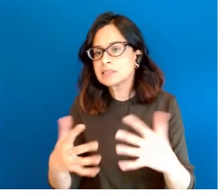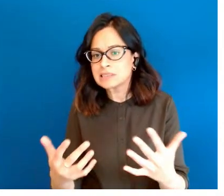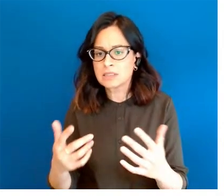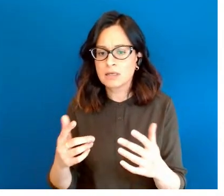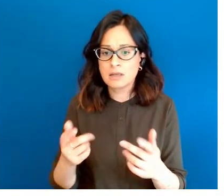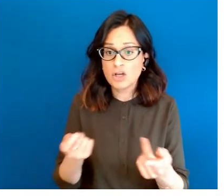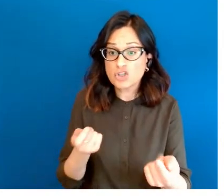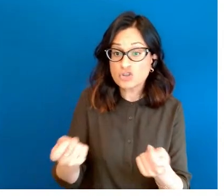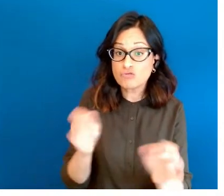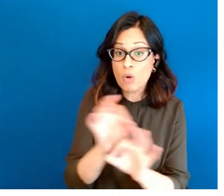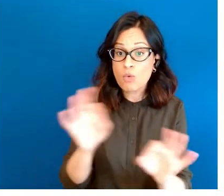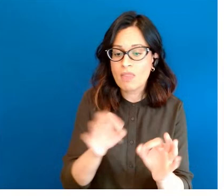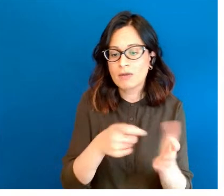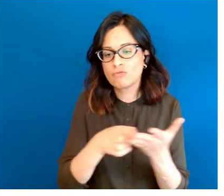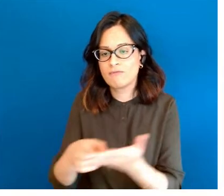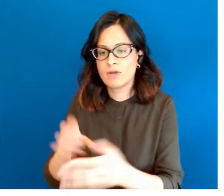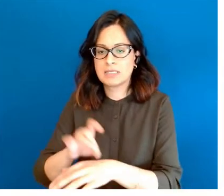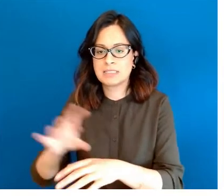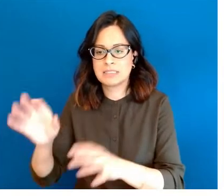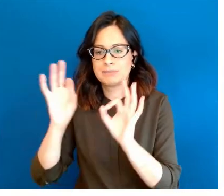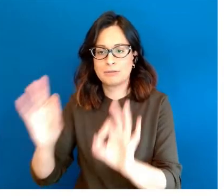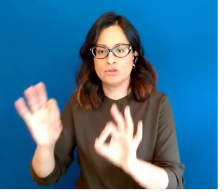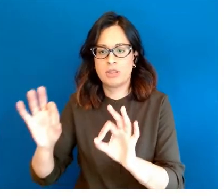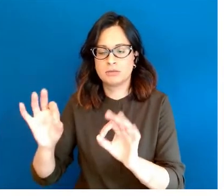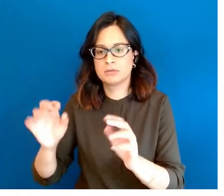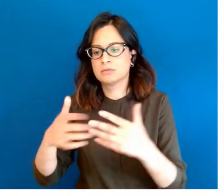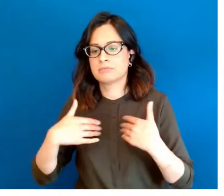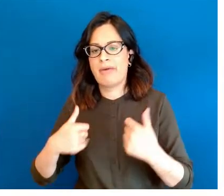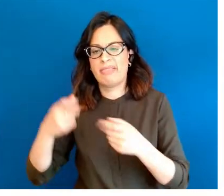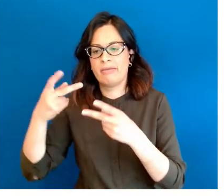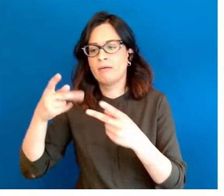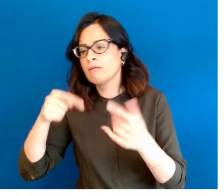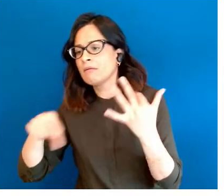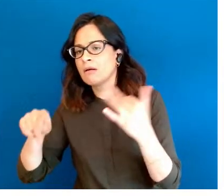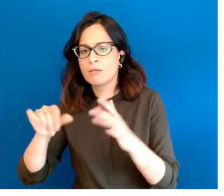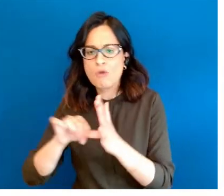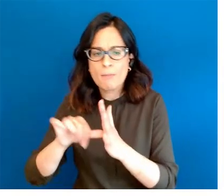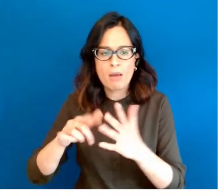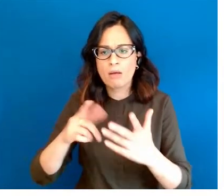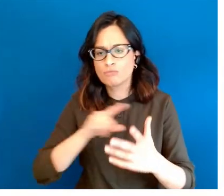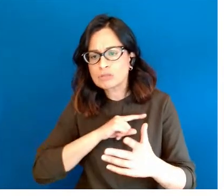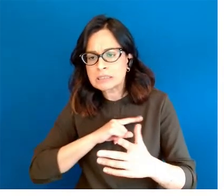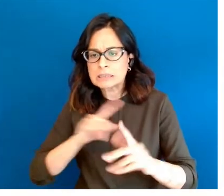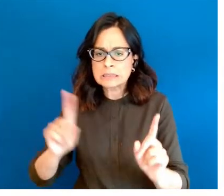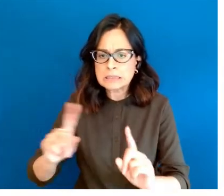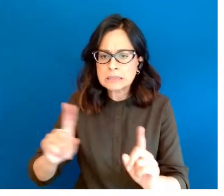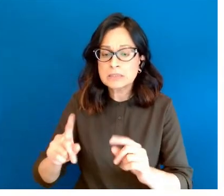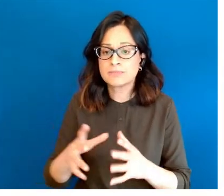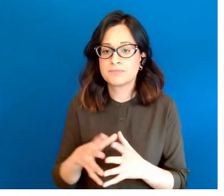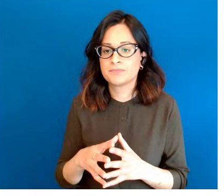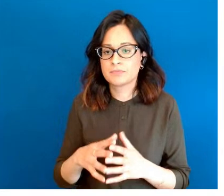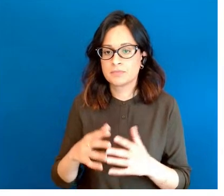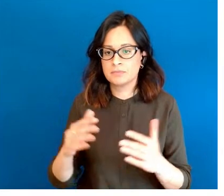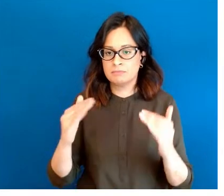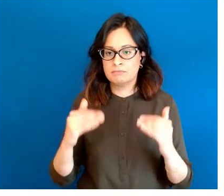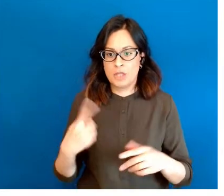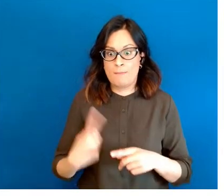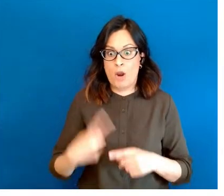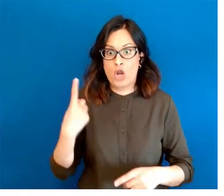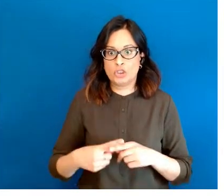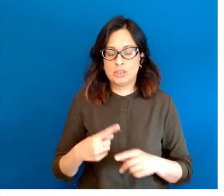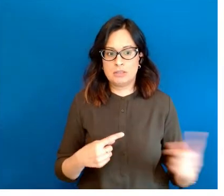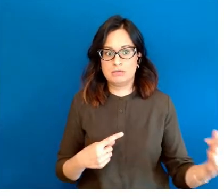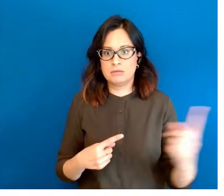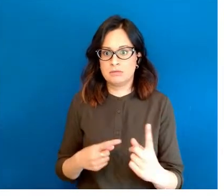refer to a specialist who looks at other potential causes and problems. The emergency care is really those patients who come along